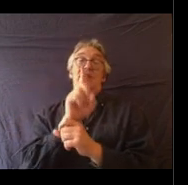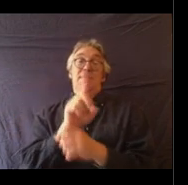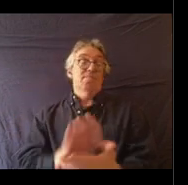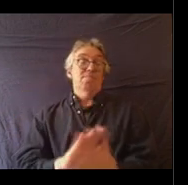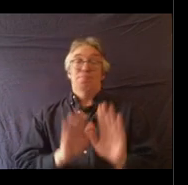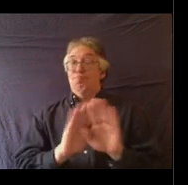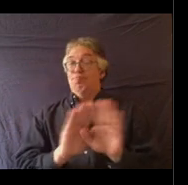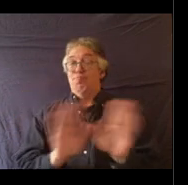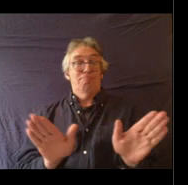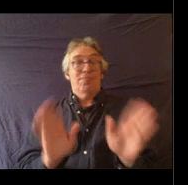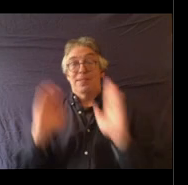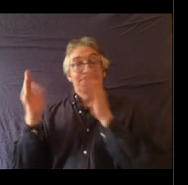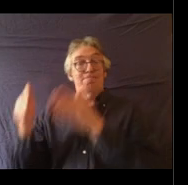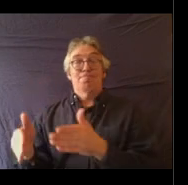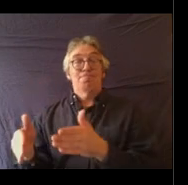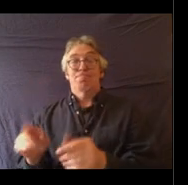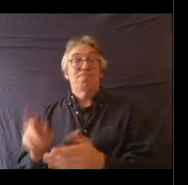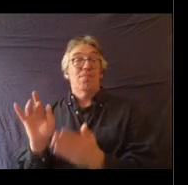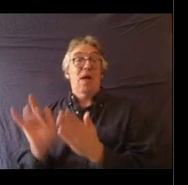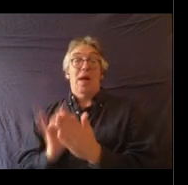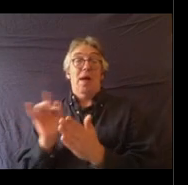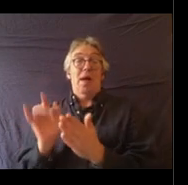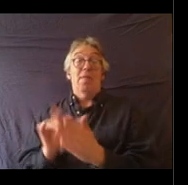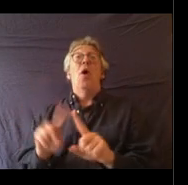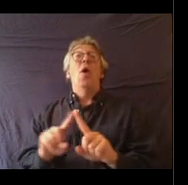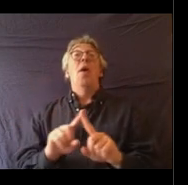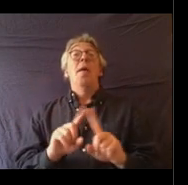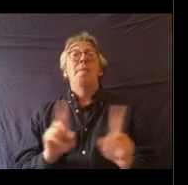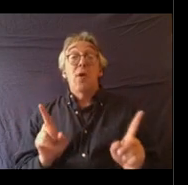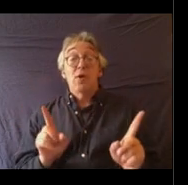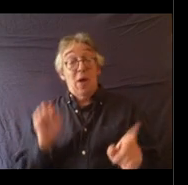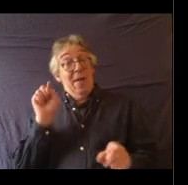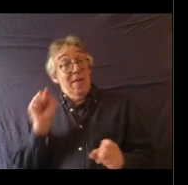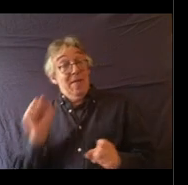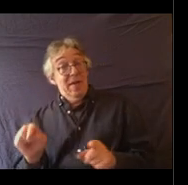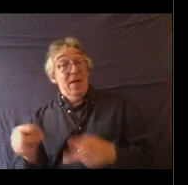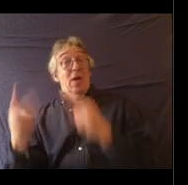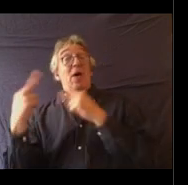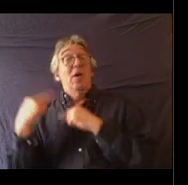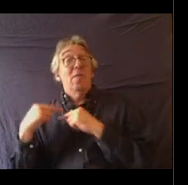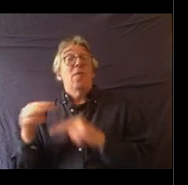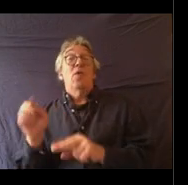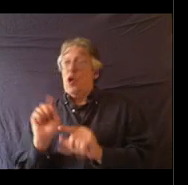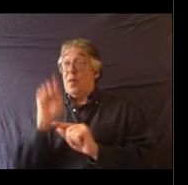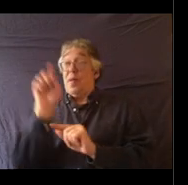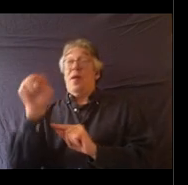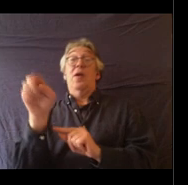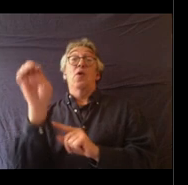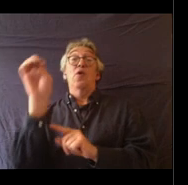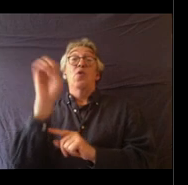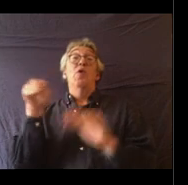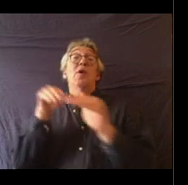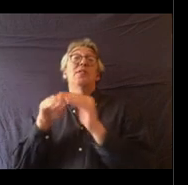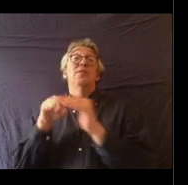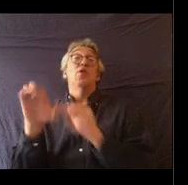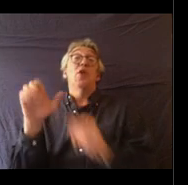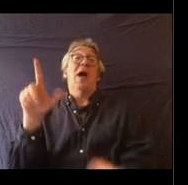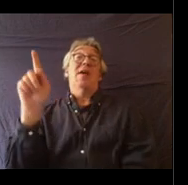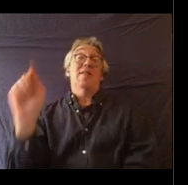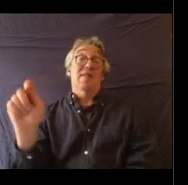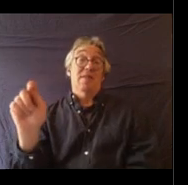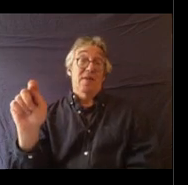by this directive. However, they are covered by the upcoming European Accessibility Act, for which we will